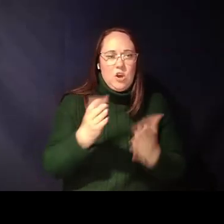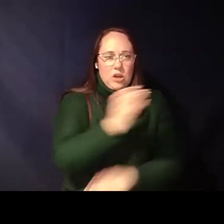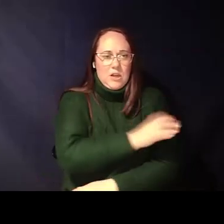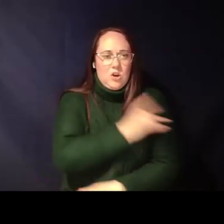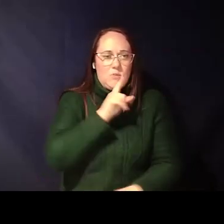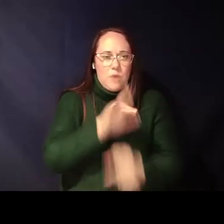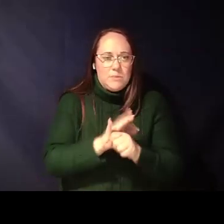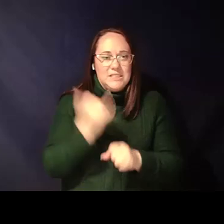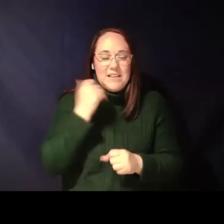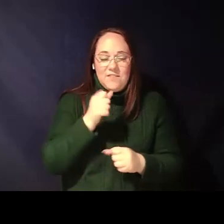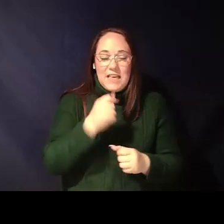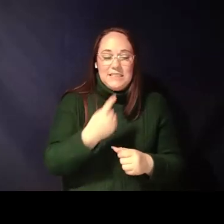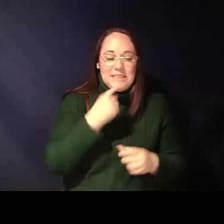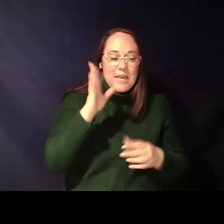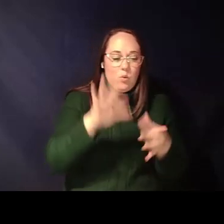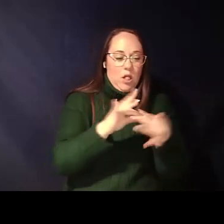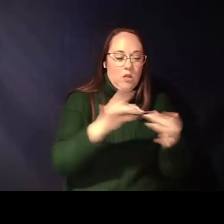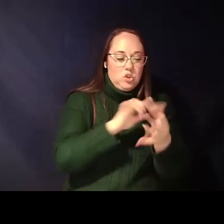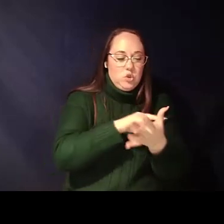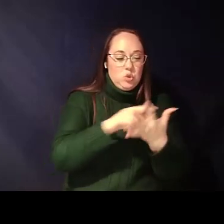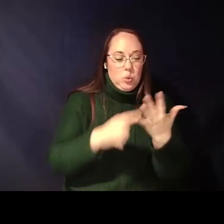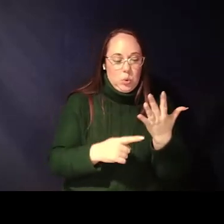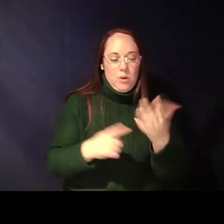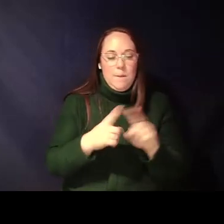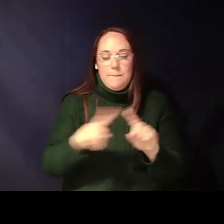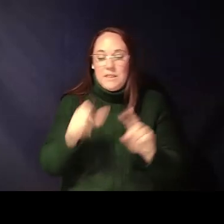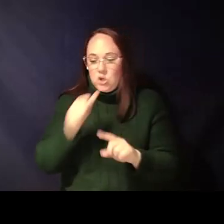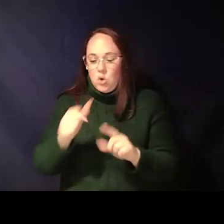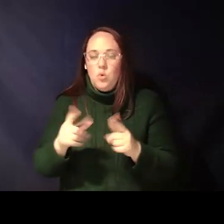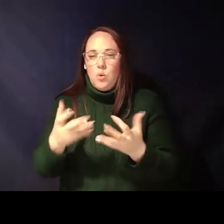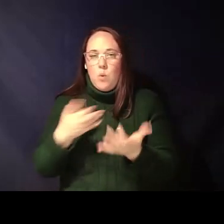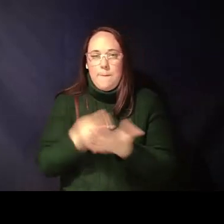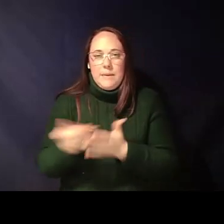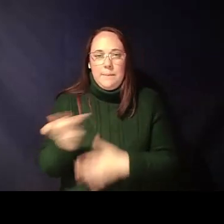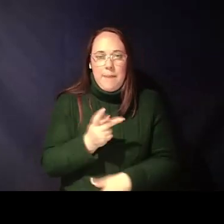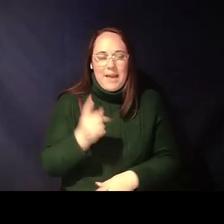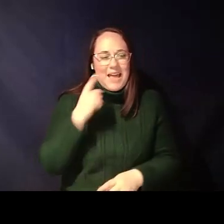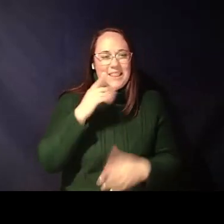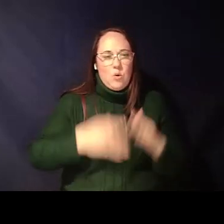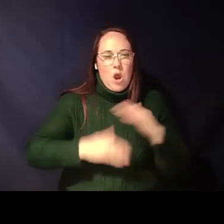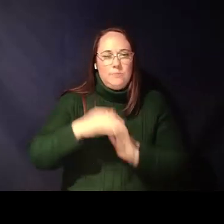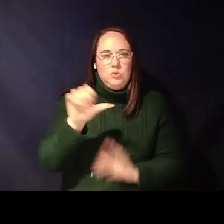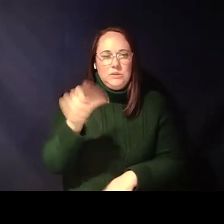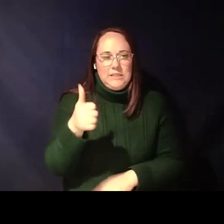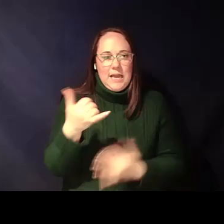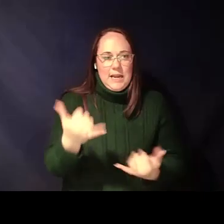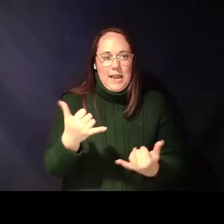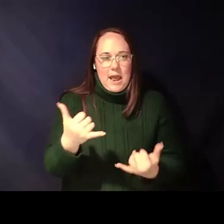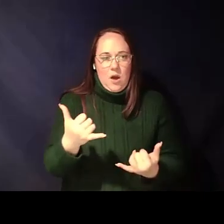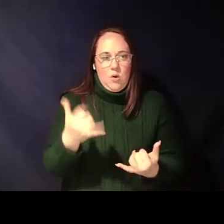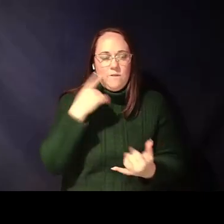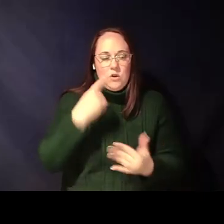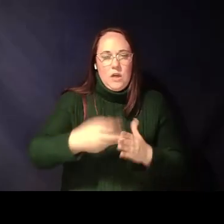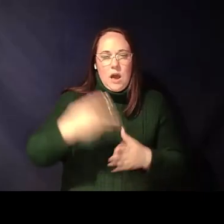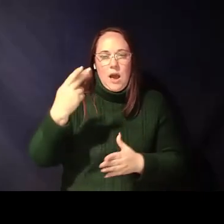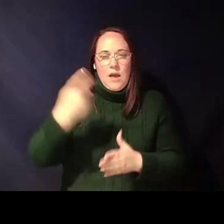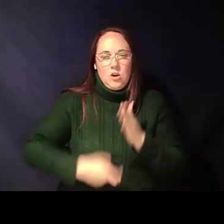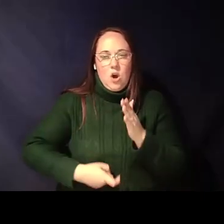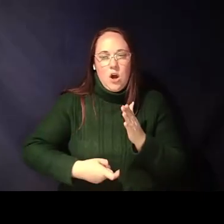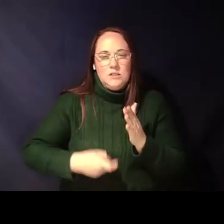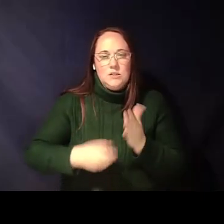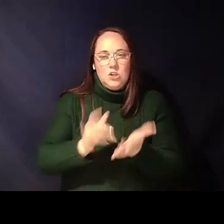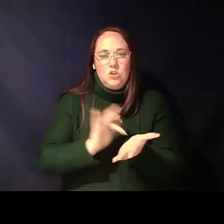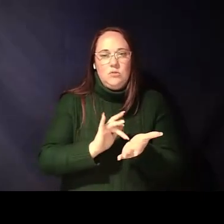back, and we want lower prices on the upfront. So we're doing that. I think we're up to 10 now, these really high-cost